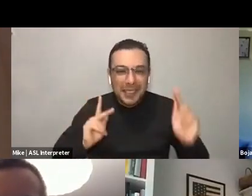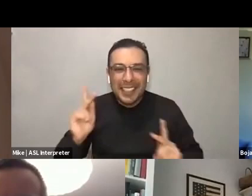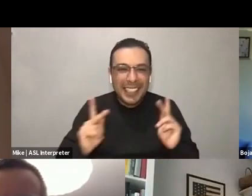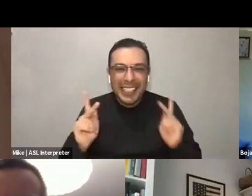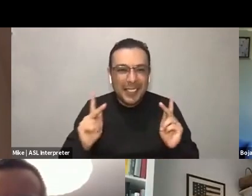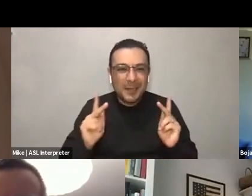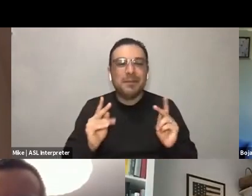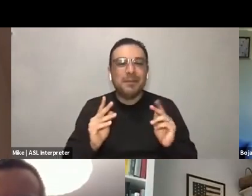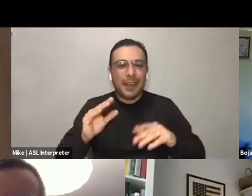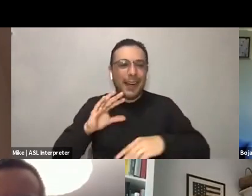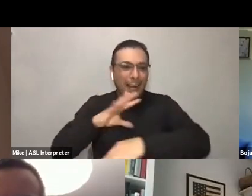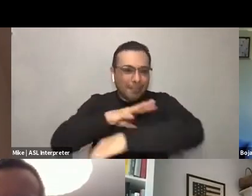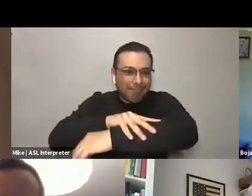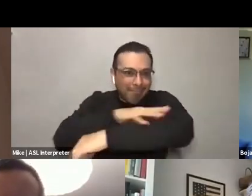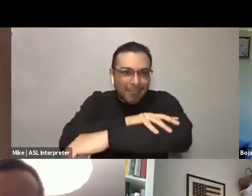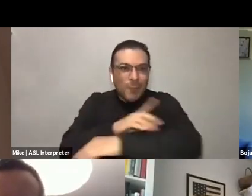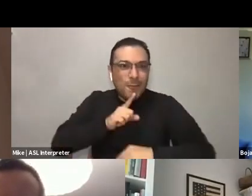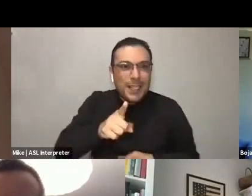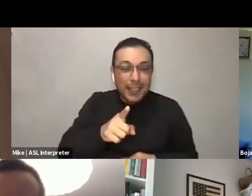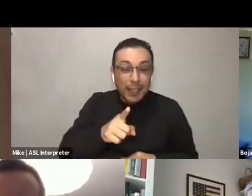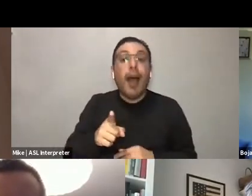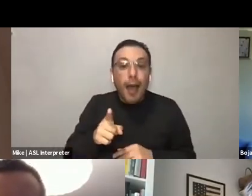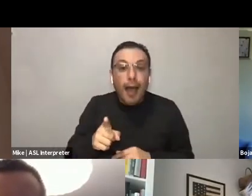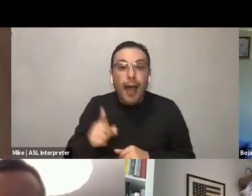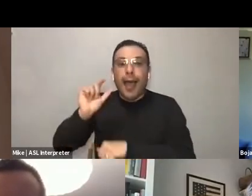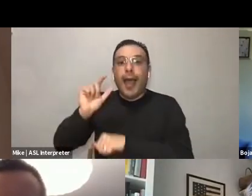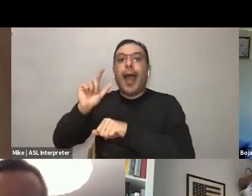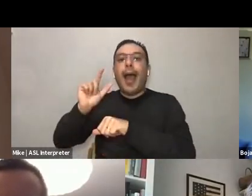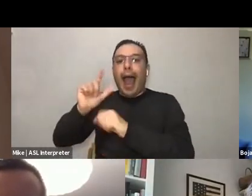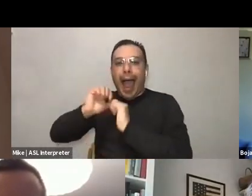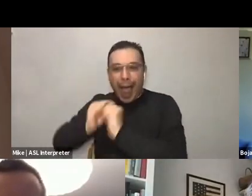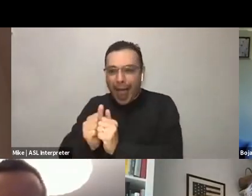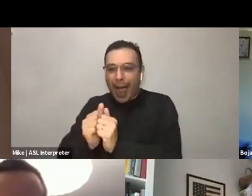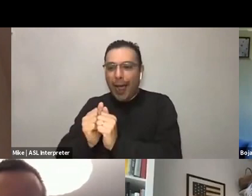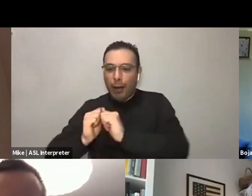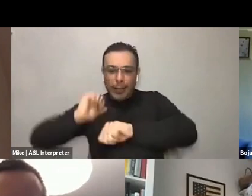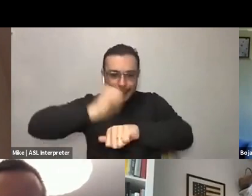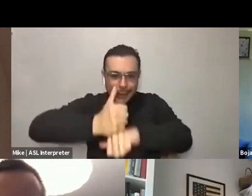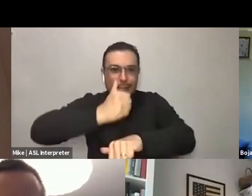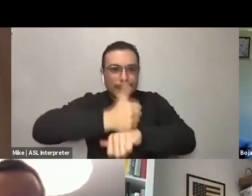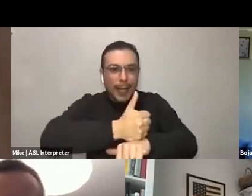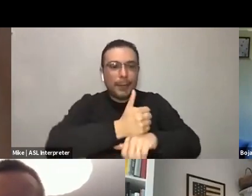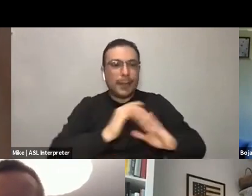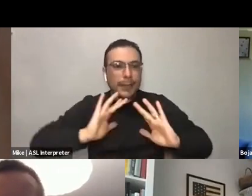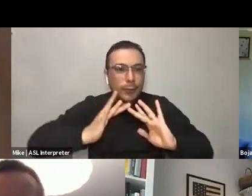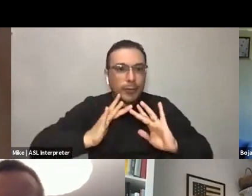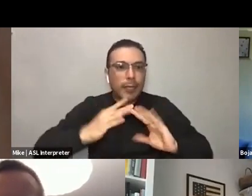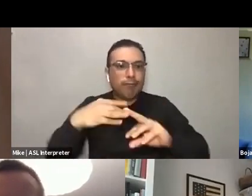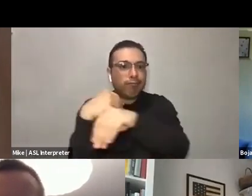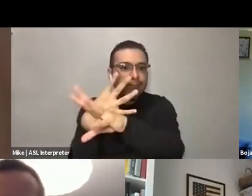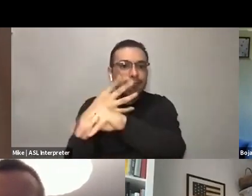are doing to make their virtual programs and meetings and presentations and cultural offerings more accessible.